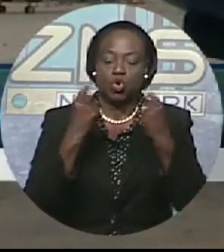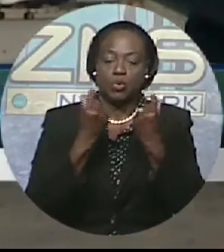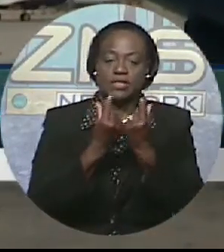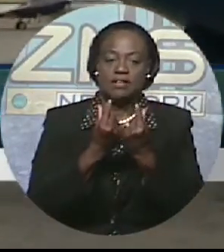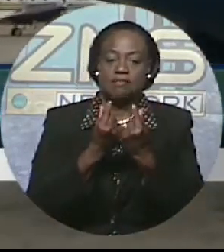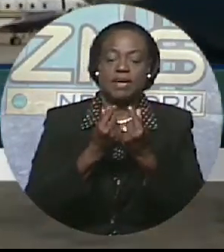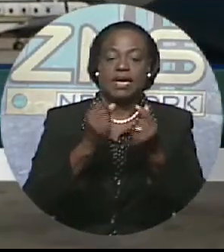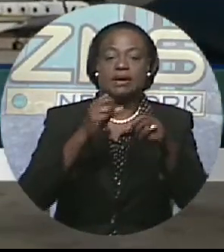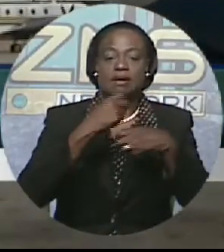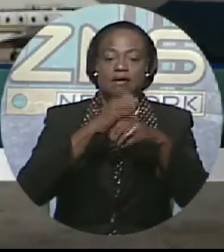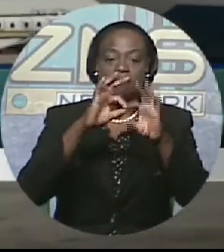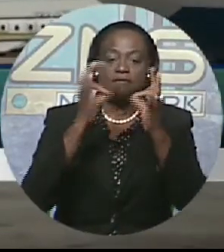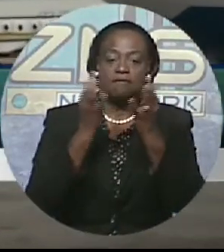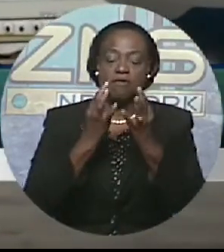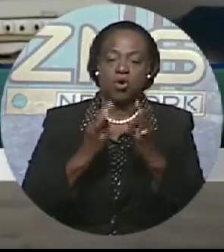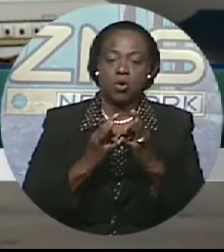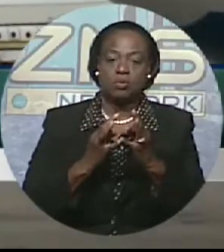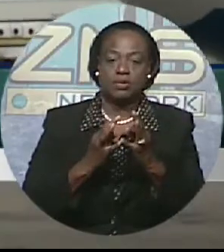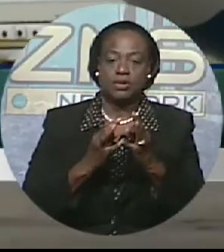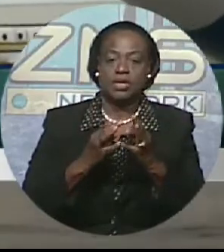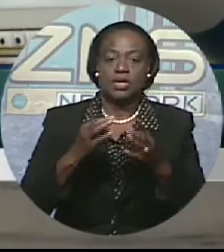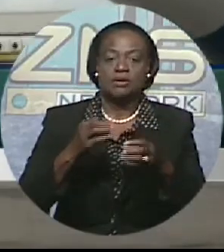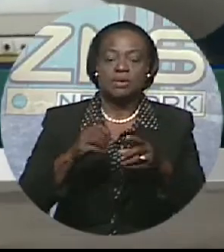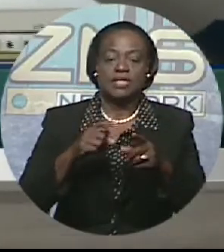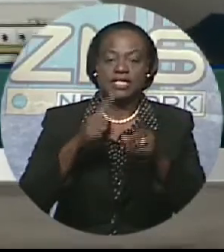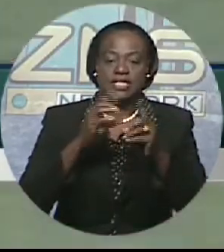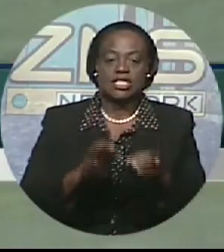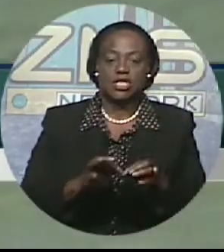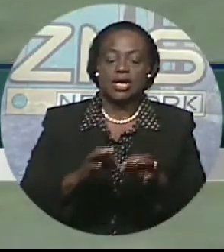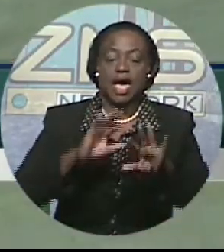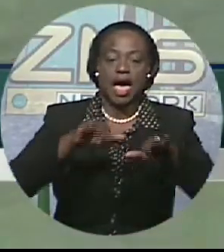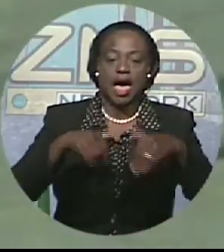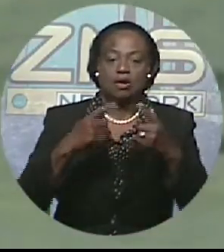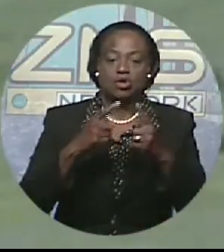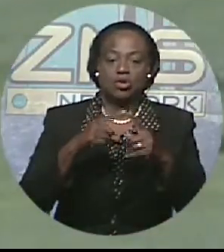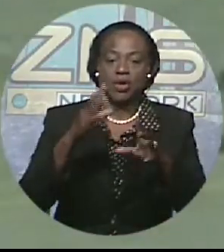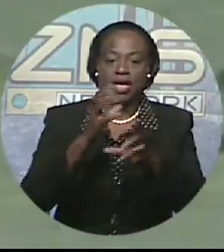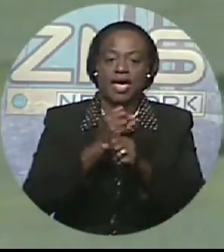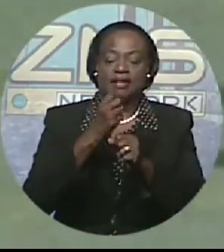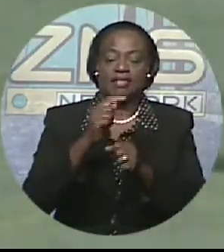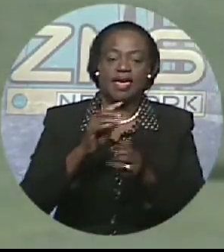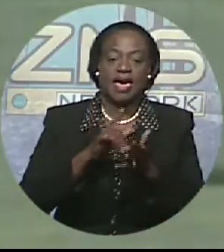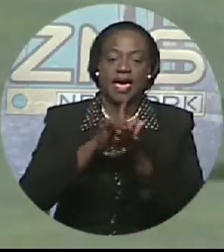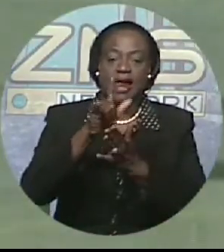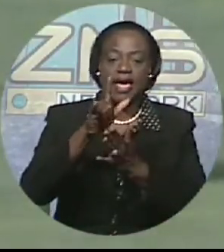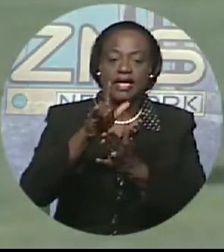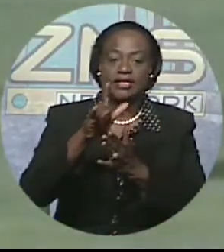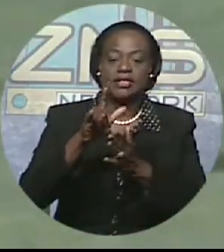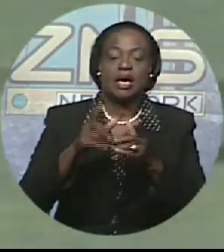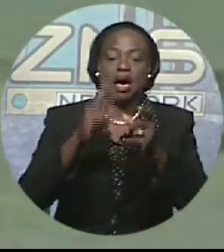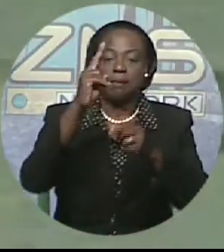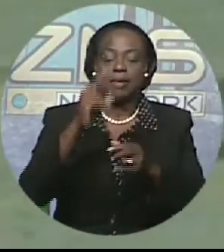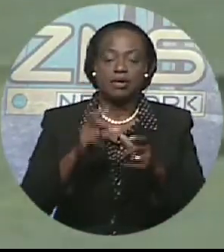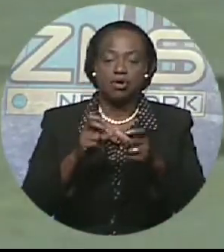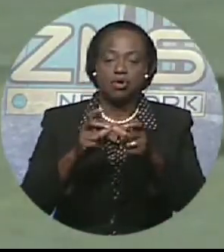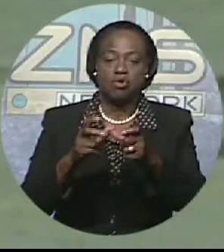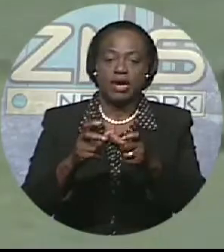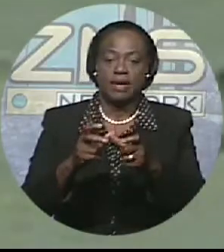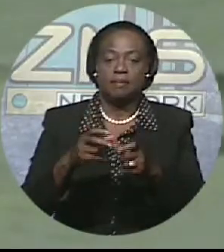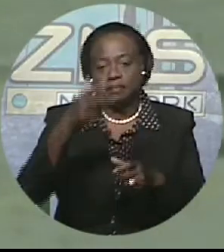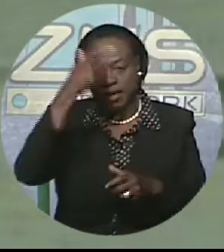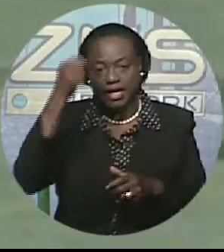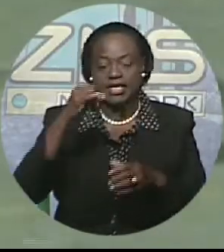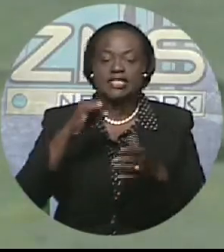way forward for the airline. Last week, opposition MPs called for the privatization of Bahamasair, calling it a reoccurring financial strain